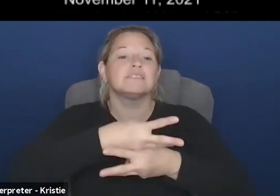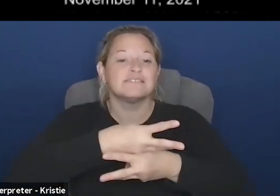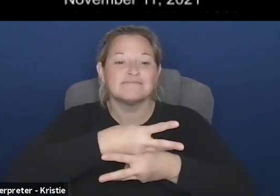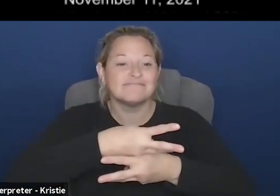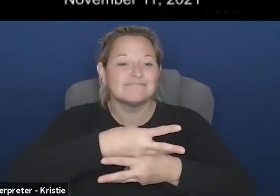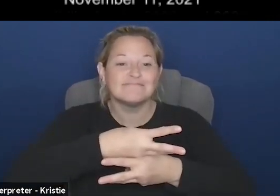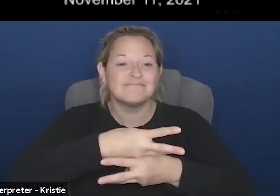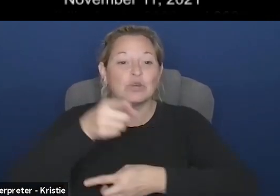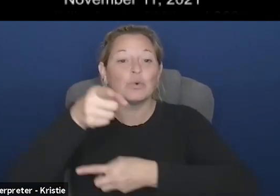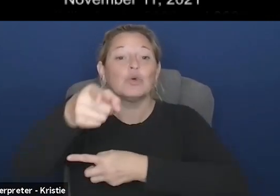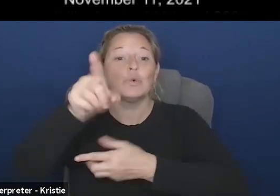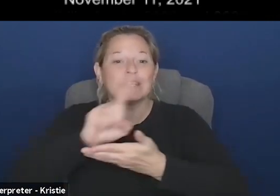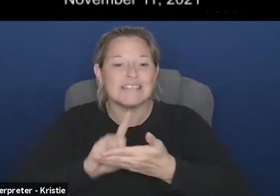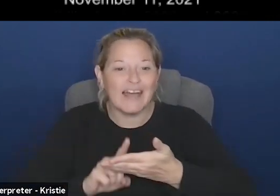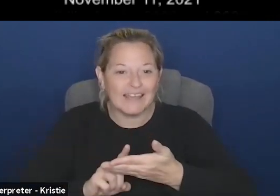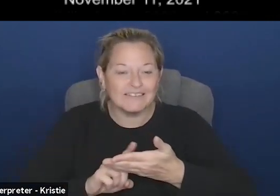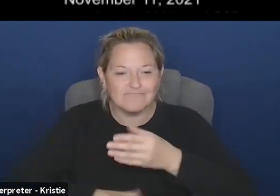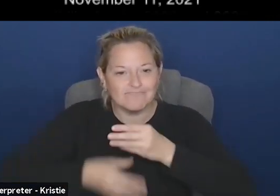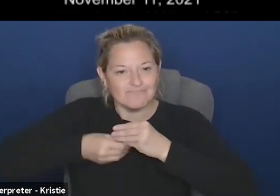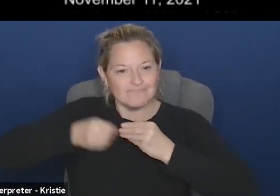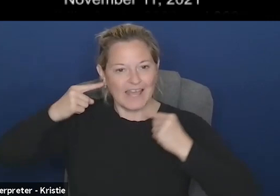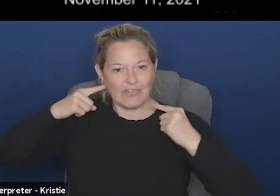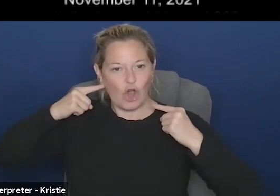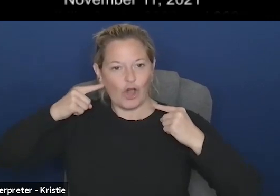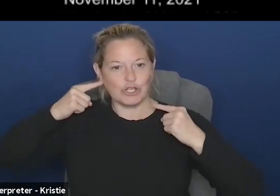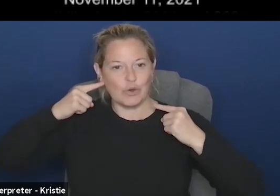really sort of creative, and if I do say so myself,